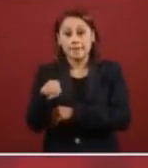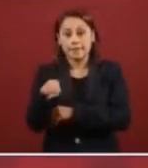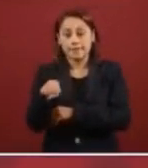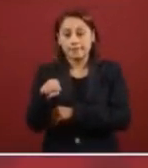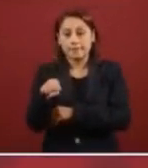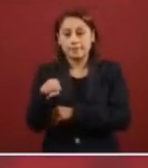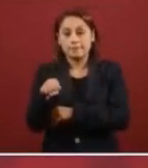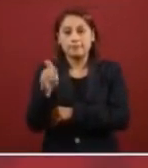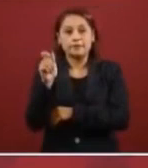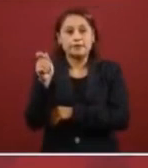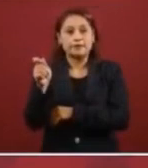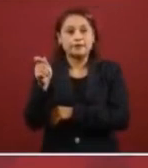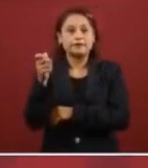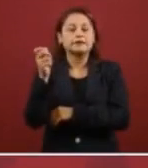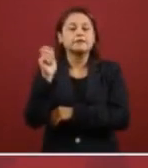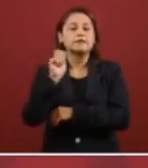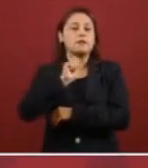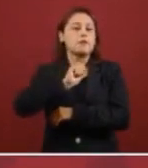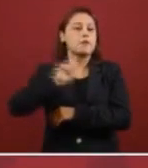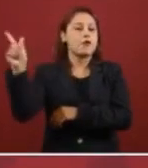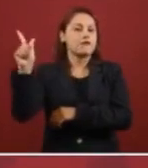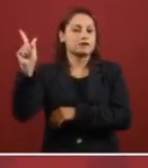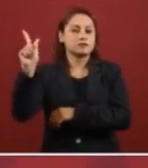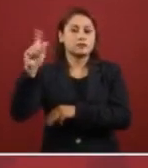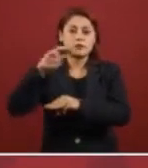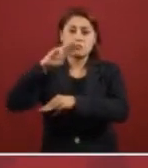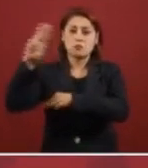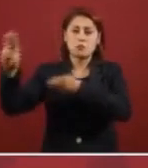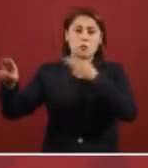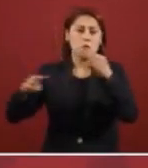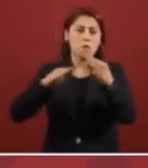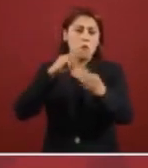universities of the world.